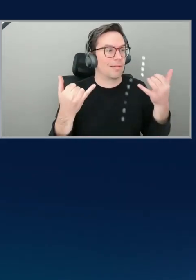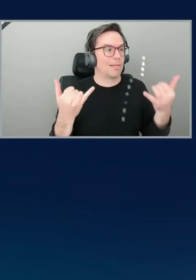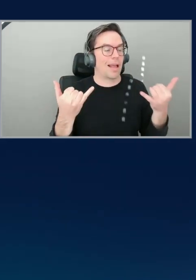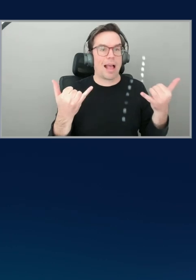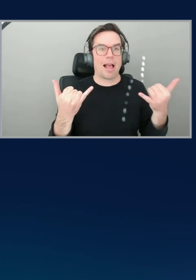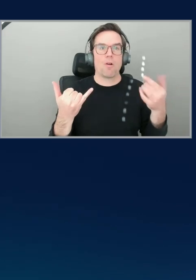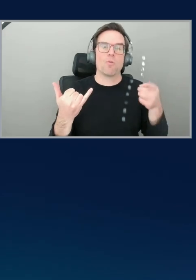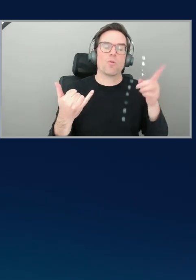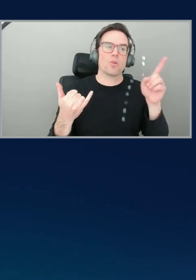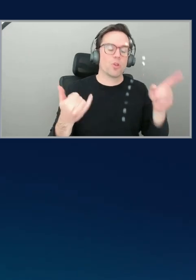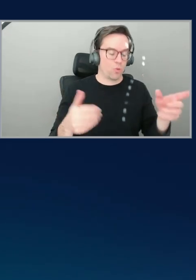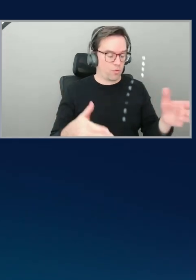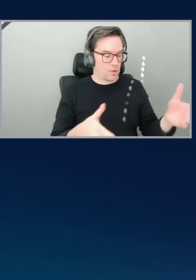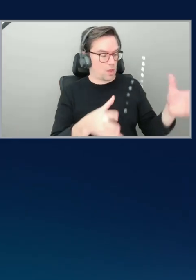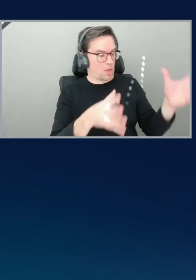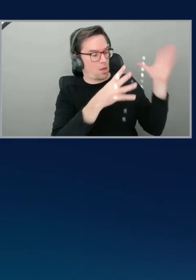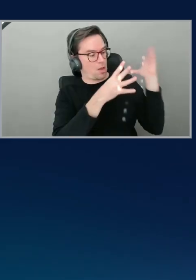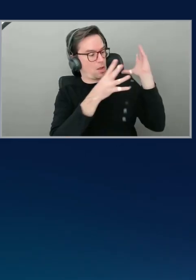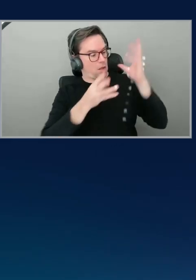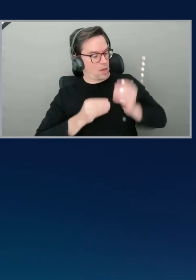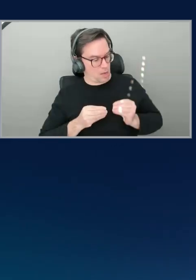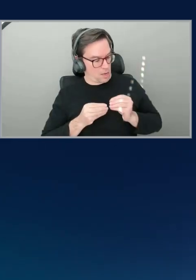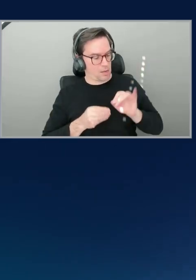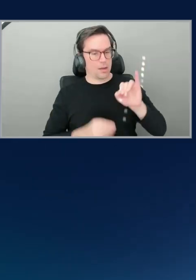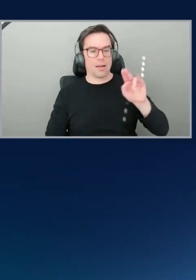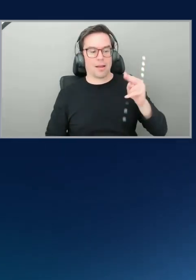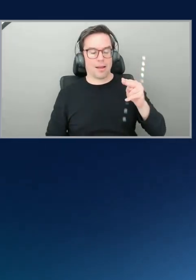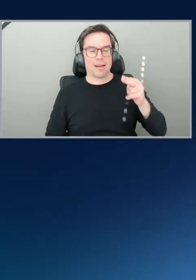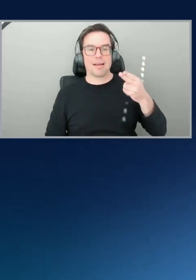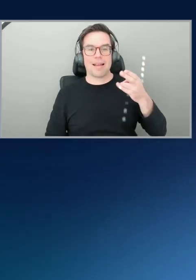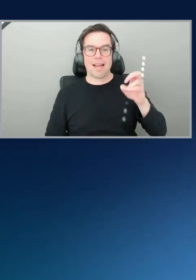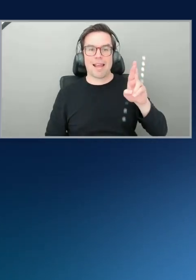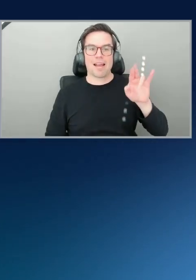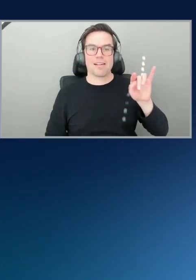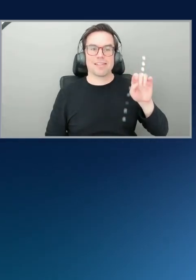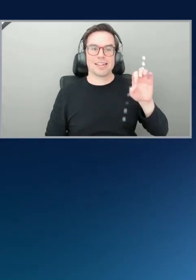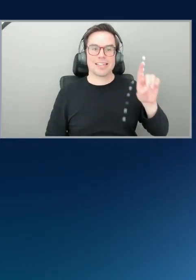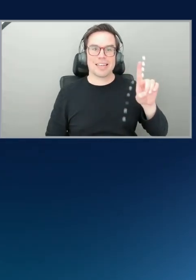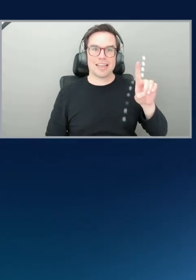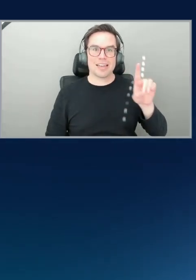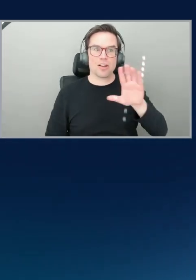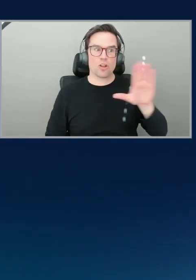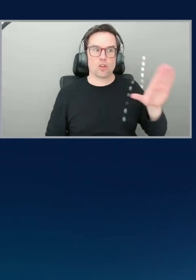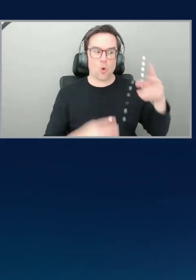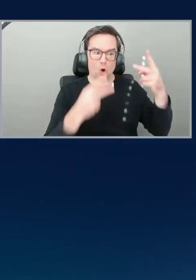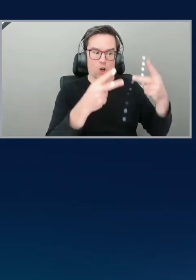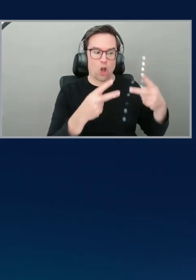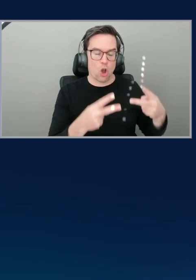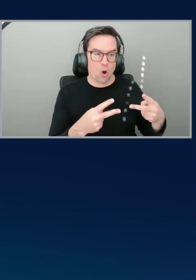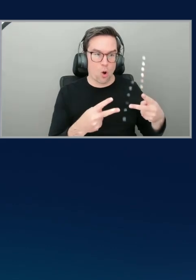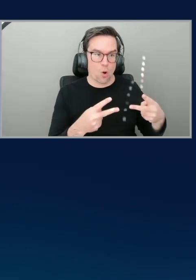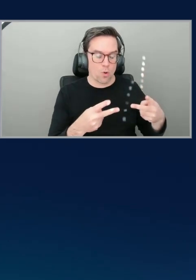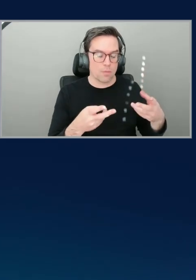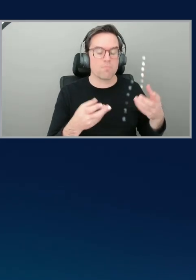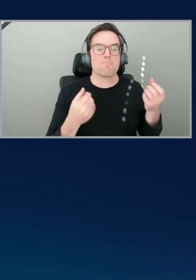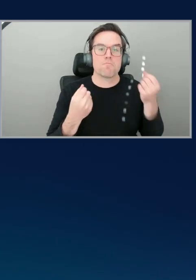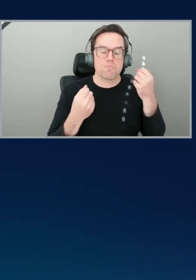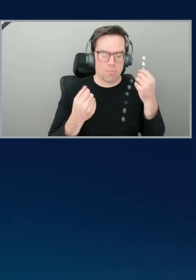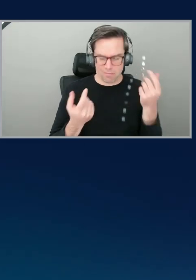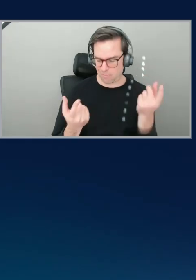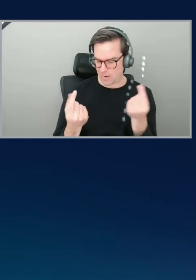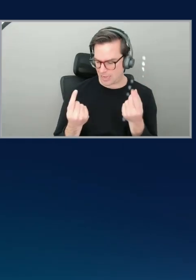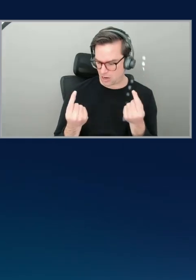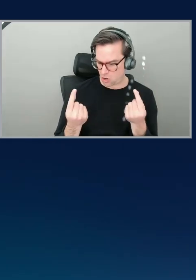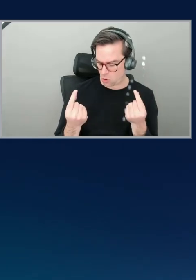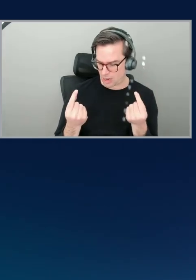code, and you may not know what it's doing. Though we're looking at the transform tool today with QDeveloper, we've seen a lot of other tooling,